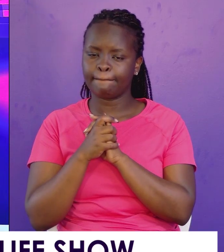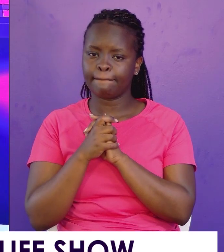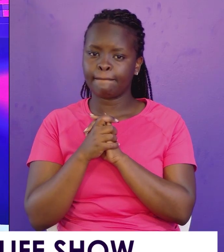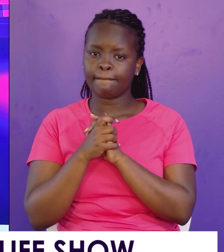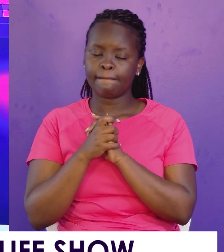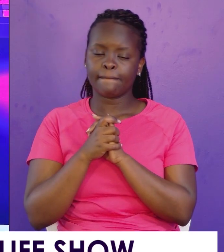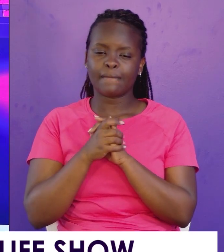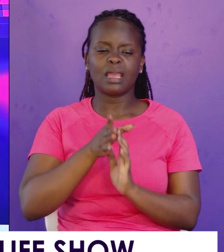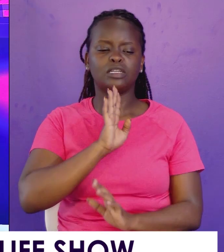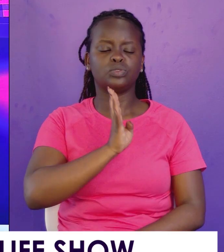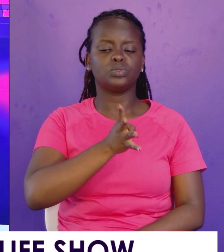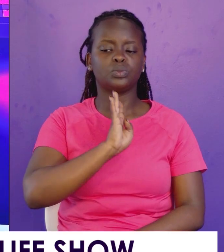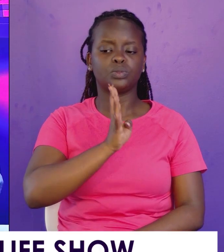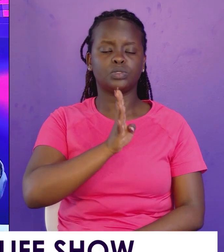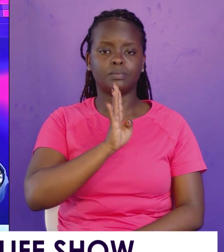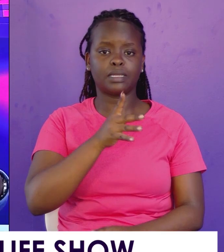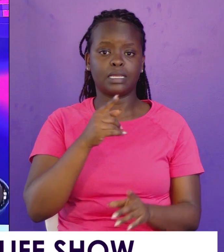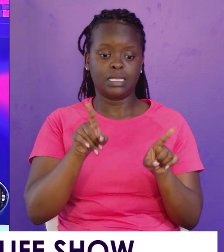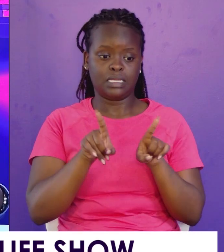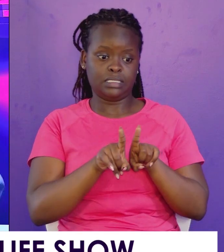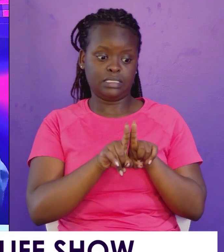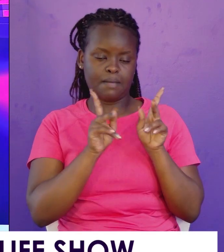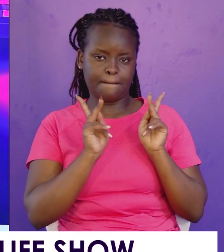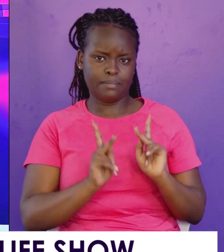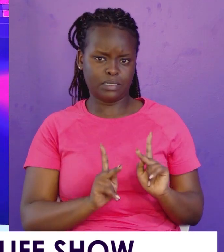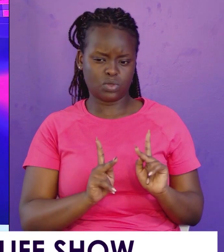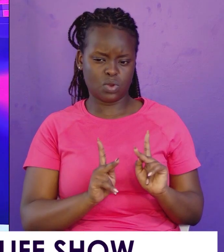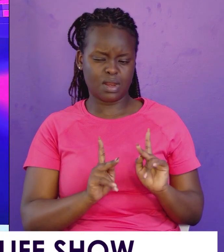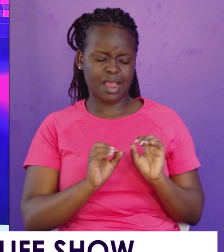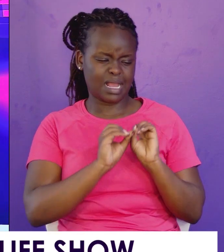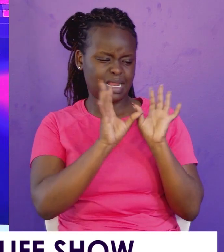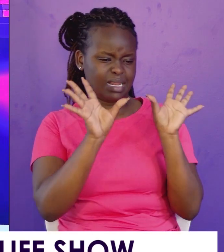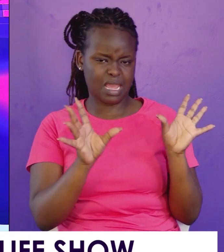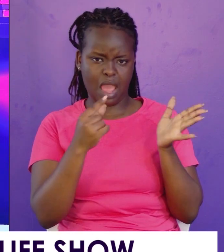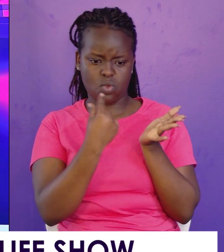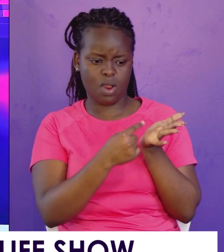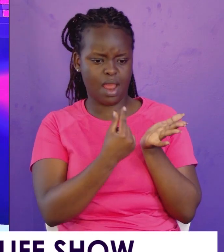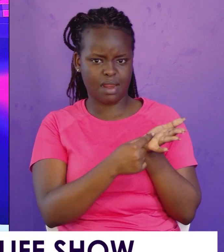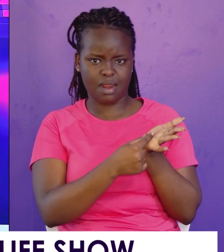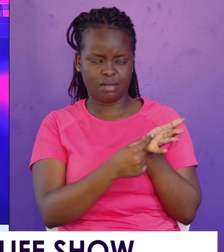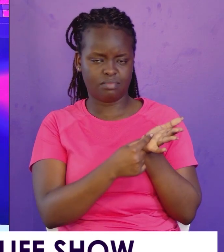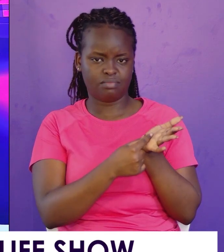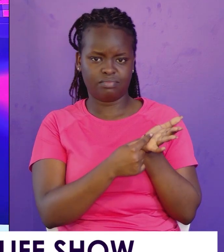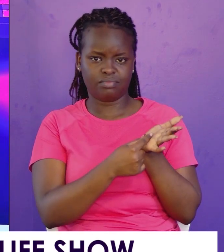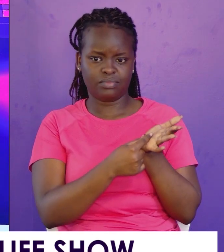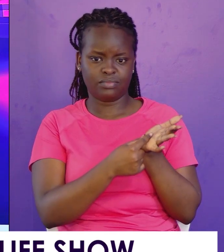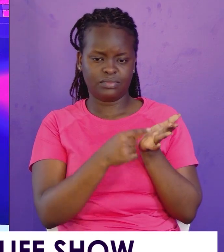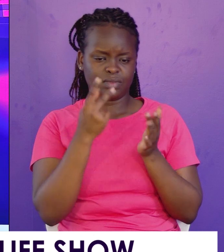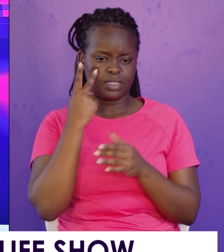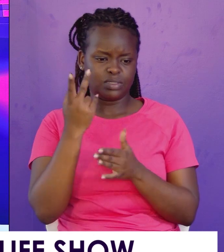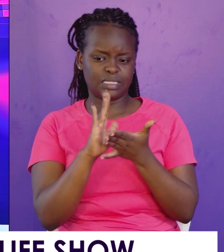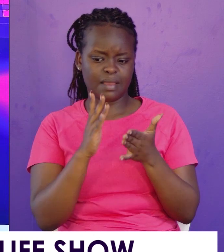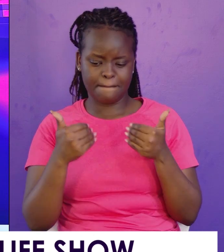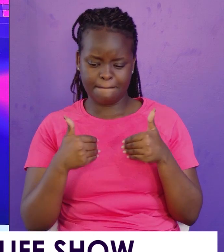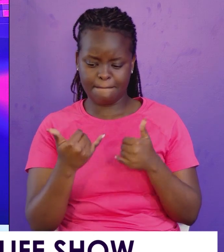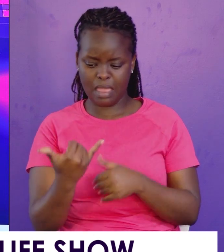could talk the way, like somebody, his accent was very clear that he's a Ugandan. Okay. You see some young